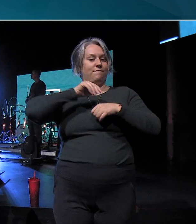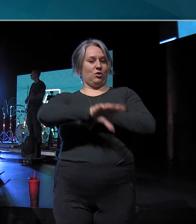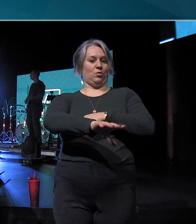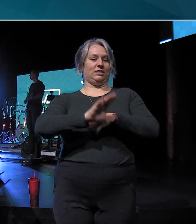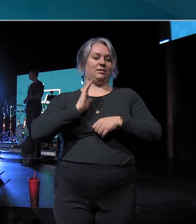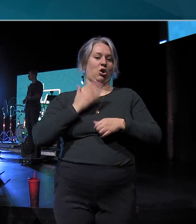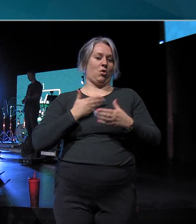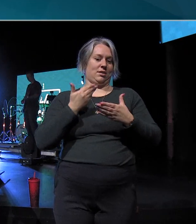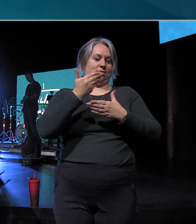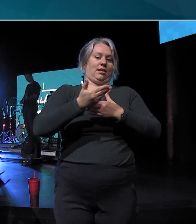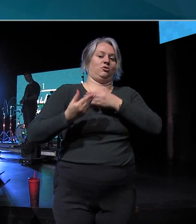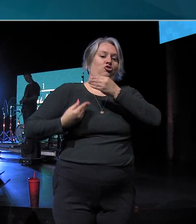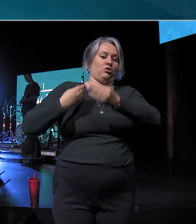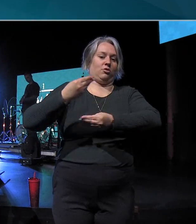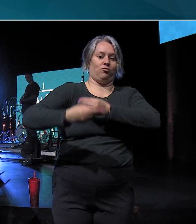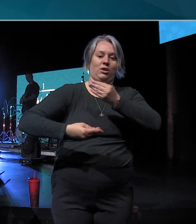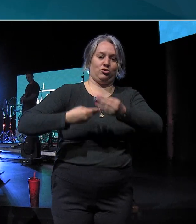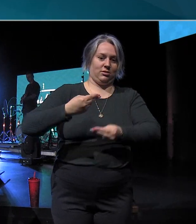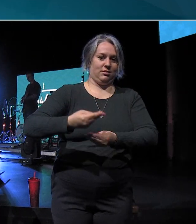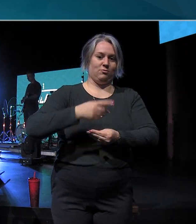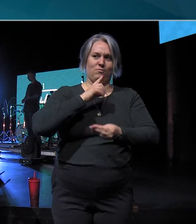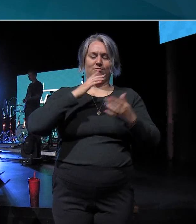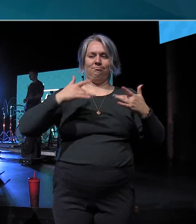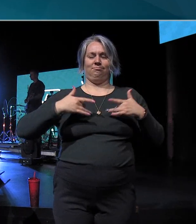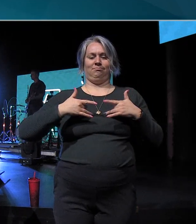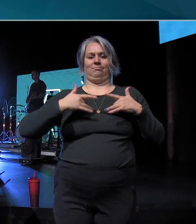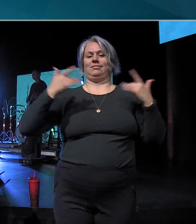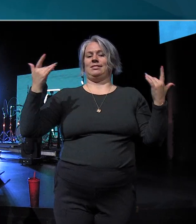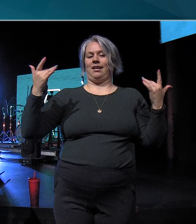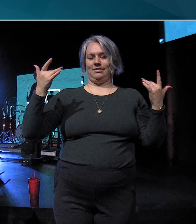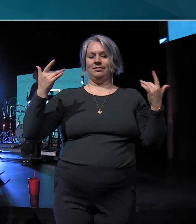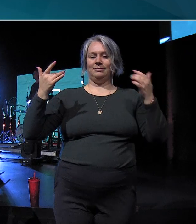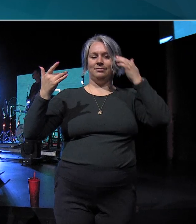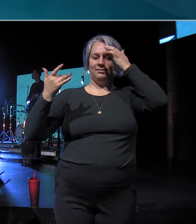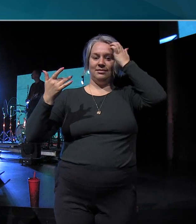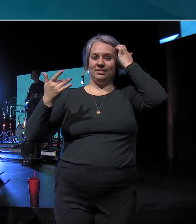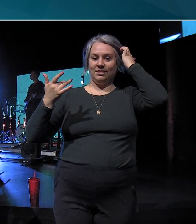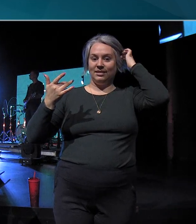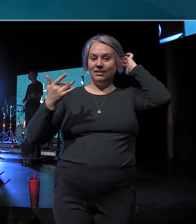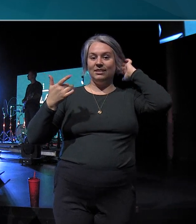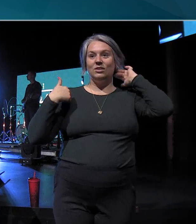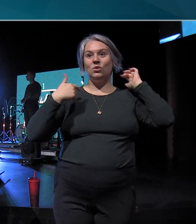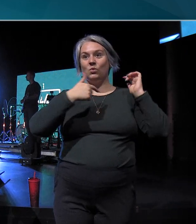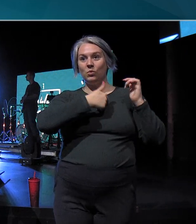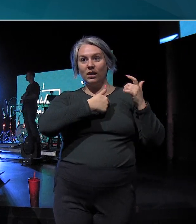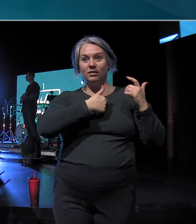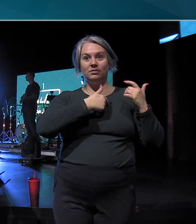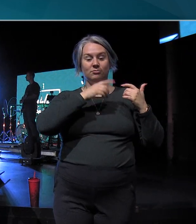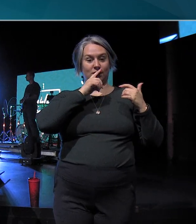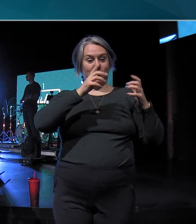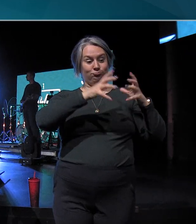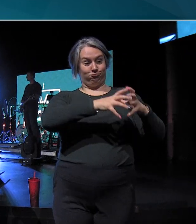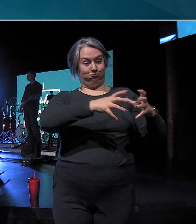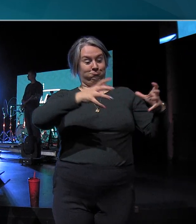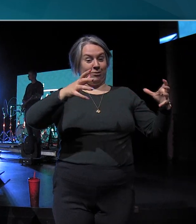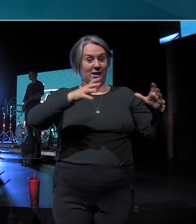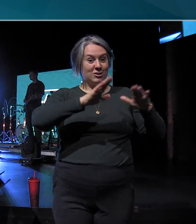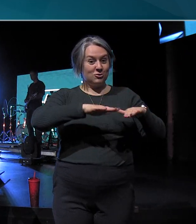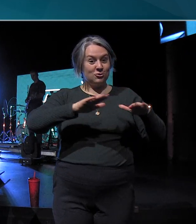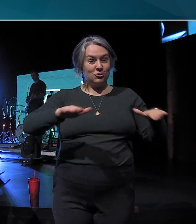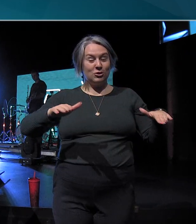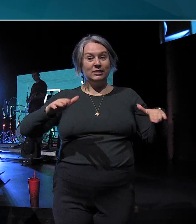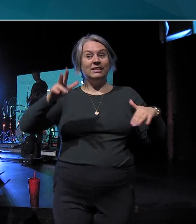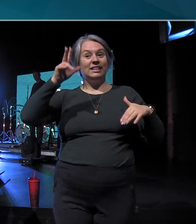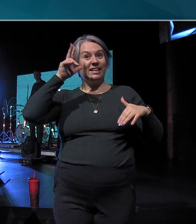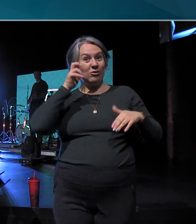next generation. It is crazy exciting to see that we're actually blowing out classrooms and that these little ones are getting,